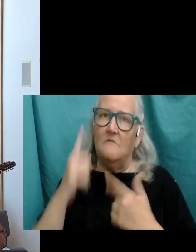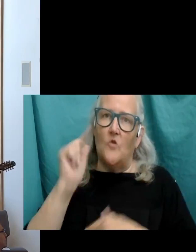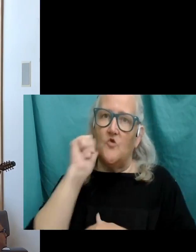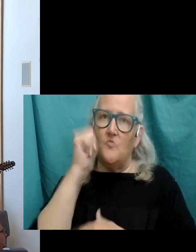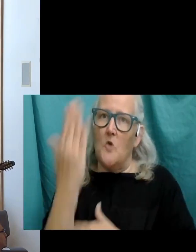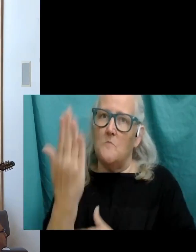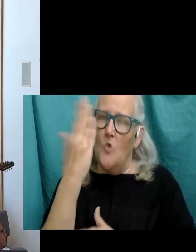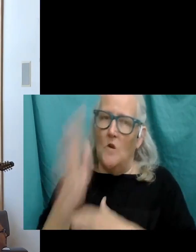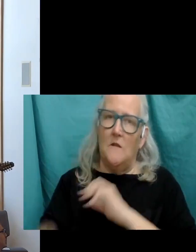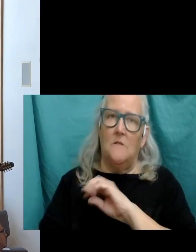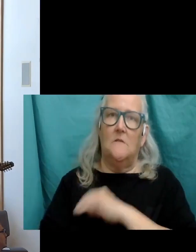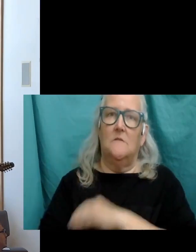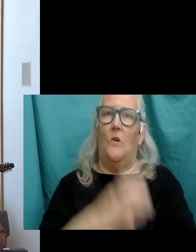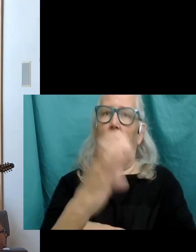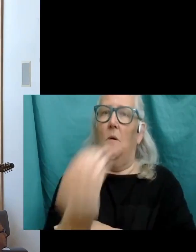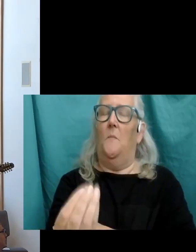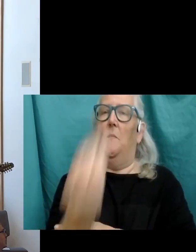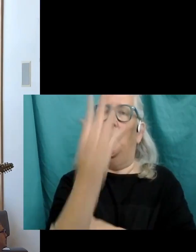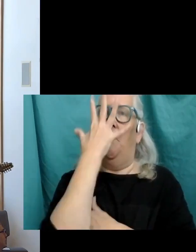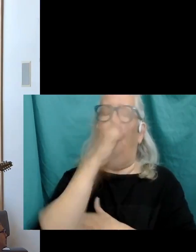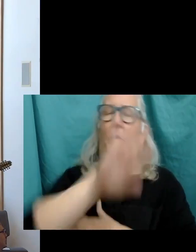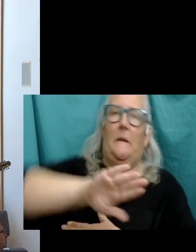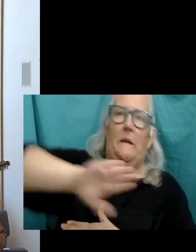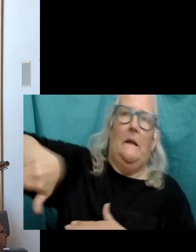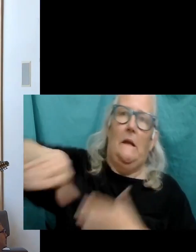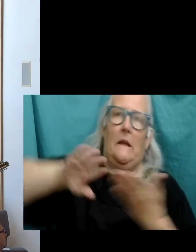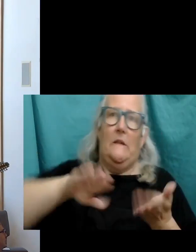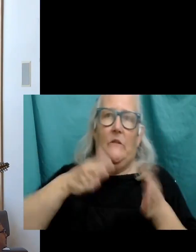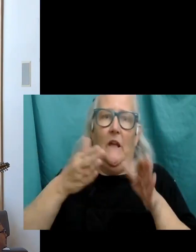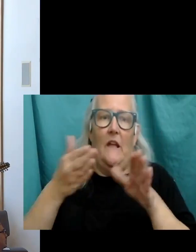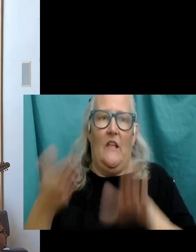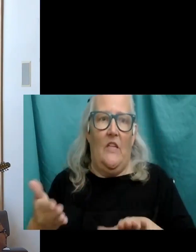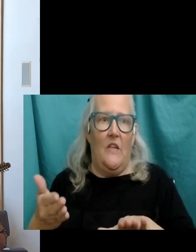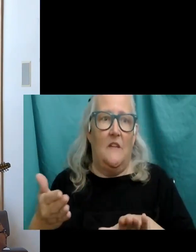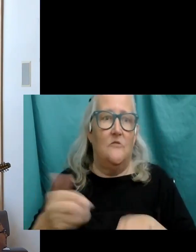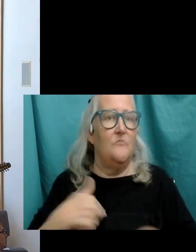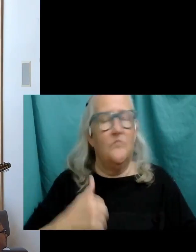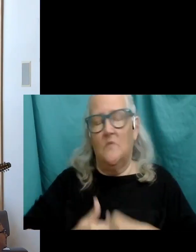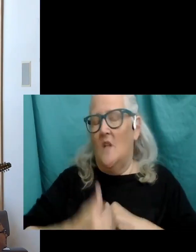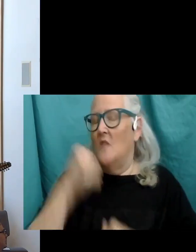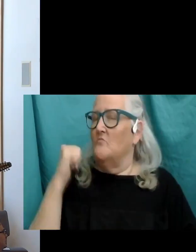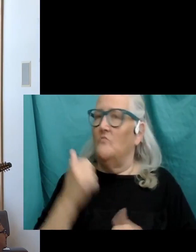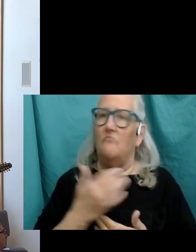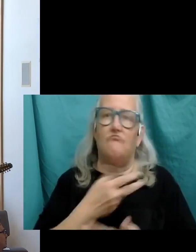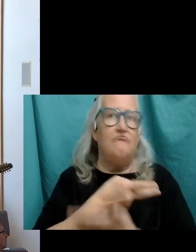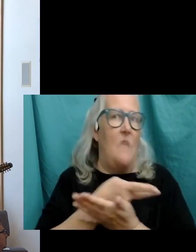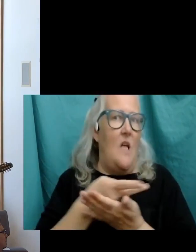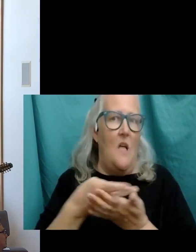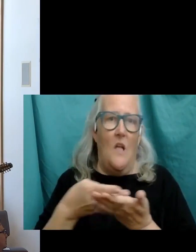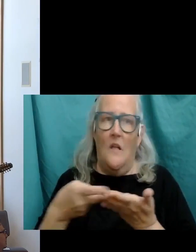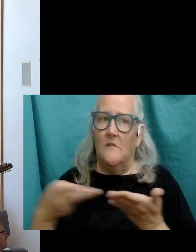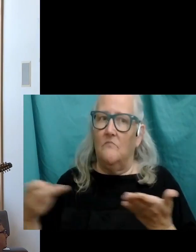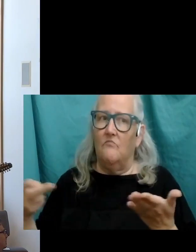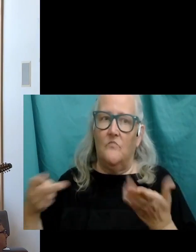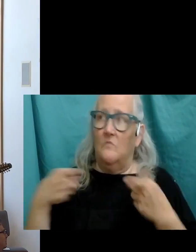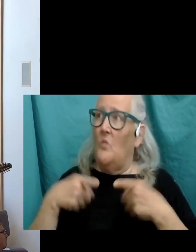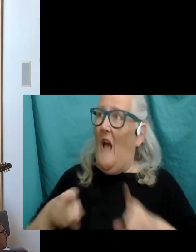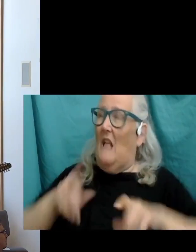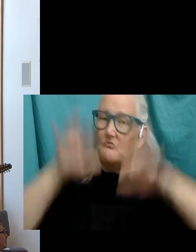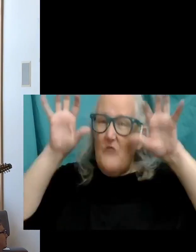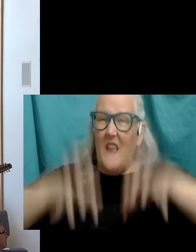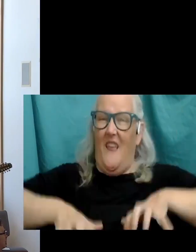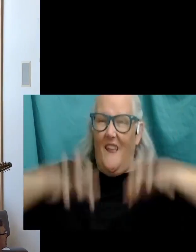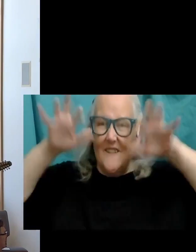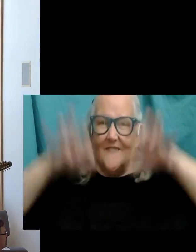without him. I will not lie me down, this rain